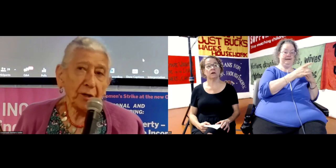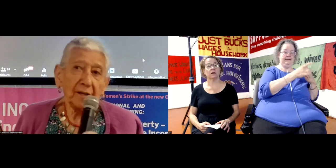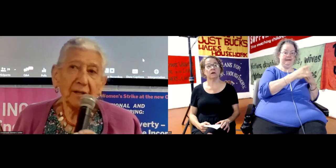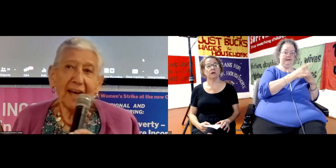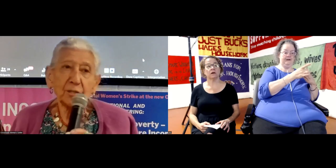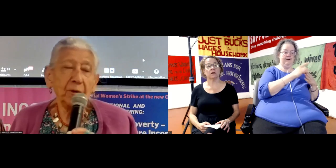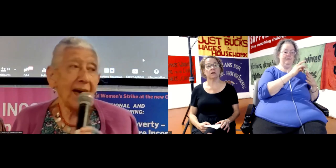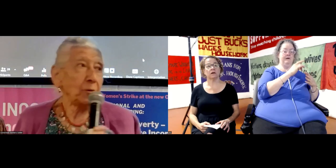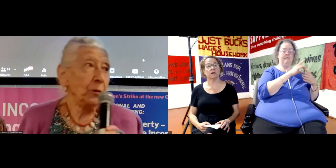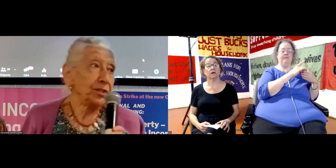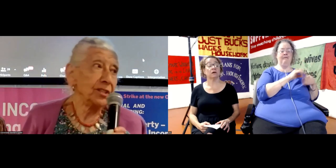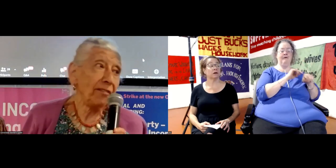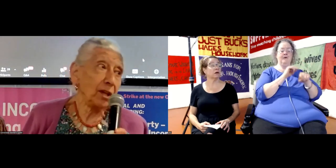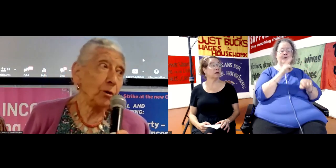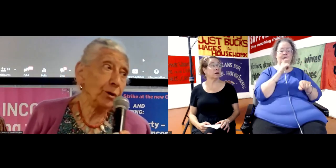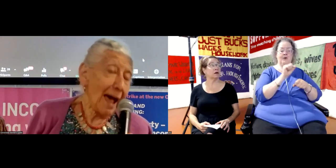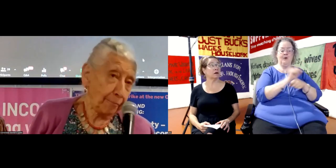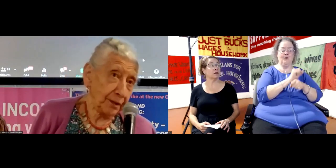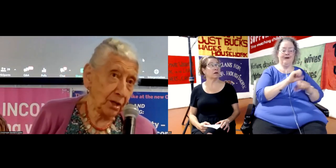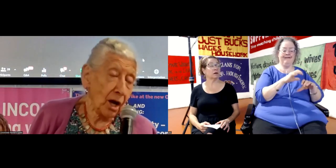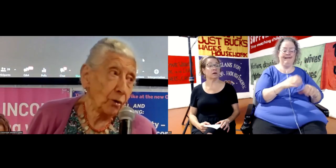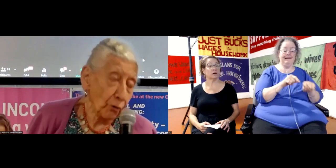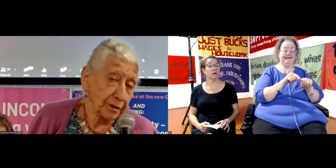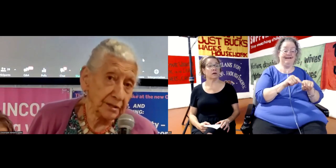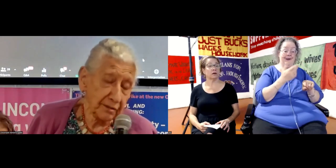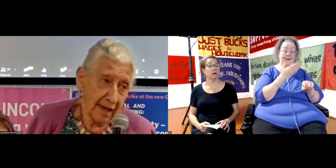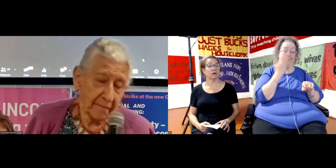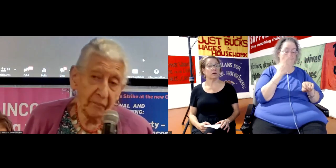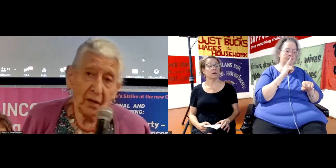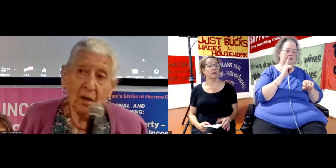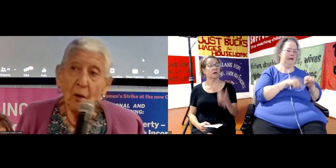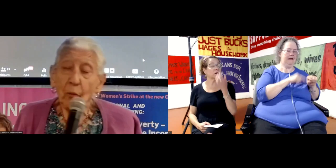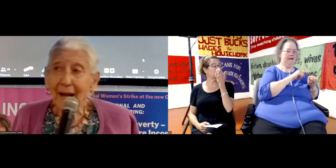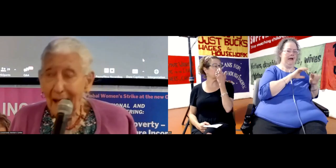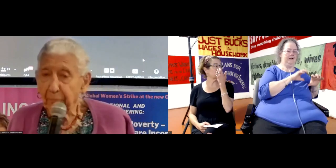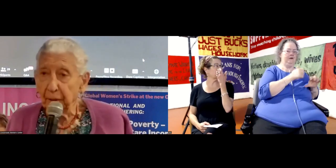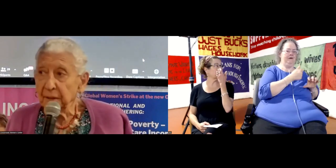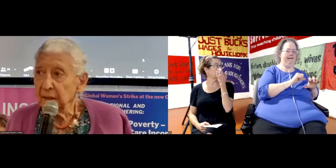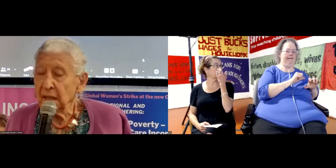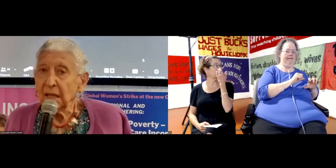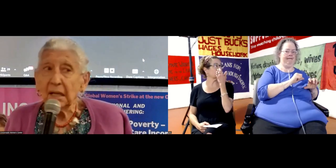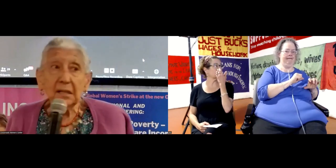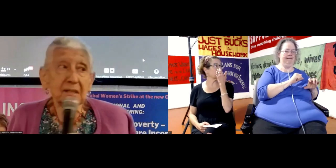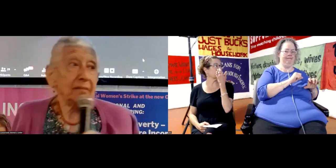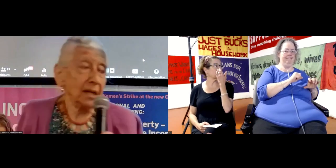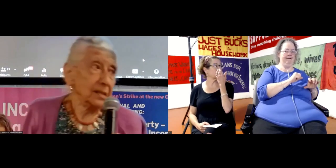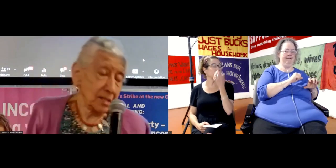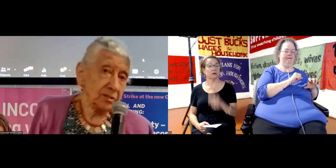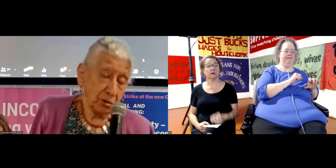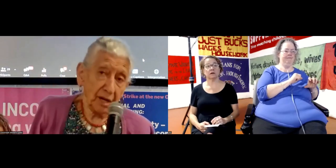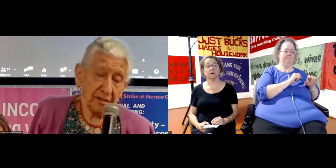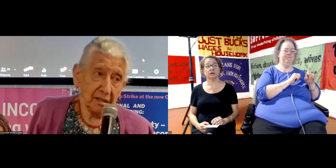the working class, without which nothing could happen, according to them. What happened is that